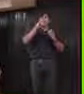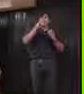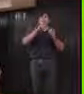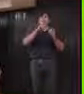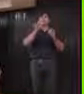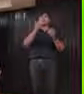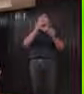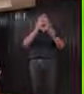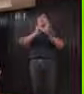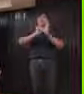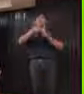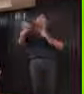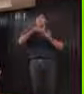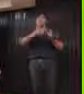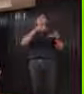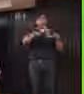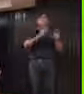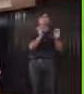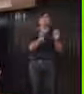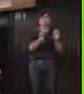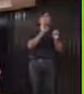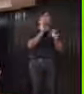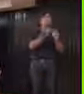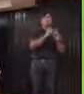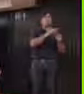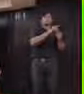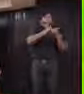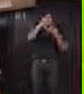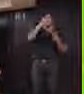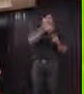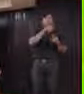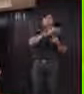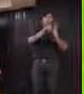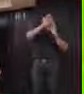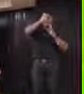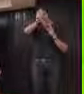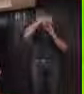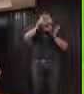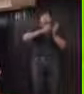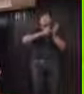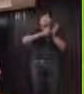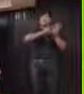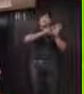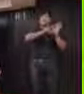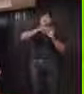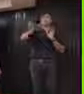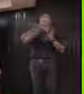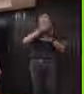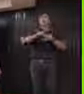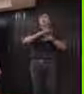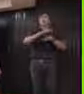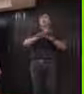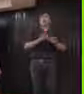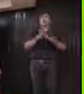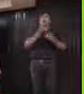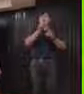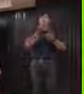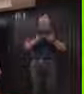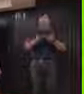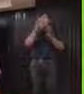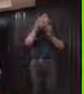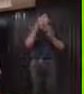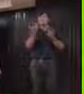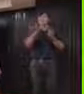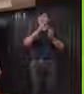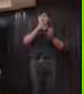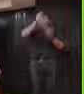anti-colonial, but a state which had been contesting the rule of the Maharaja, and you are now being asked that the rule of the Maharaja